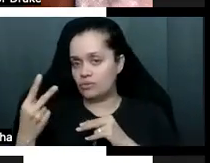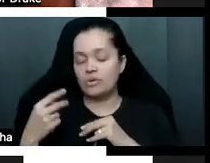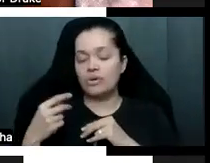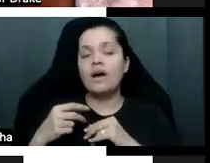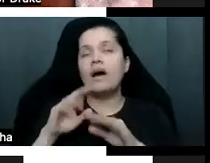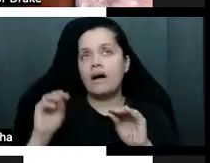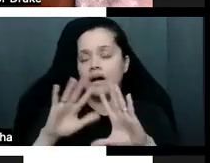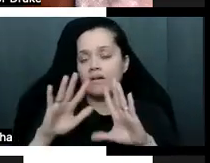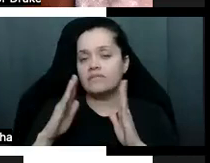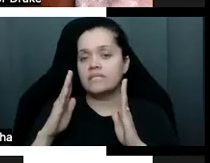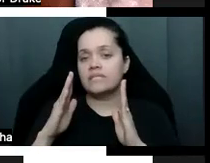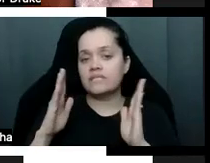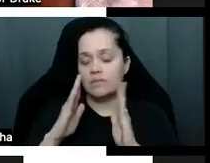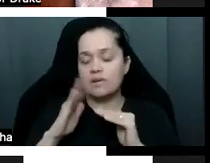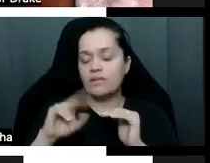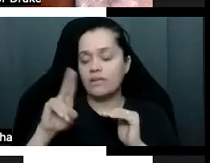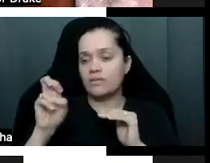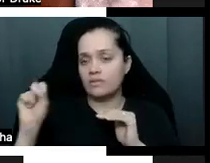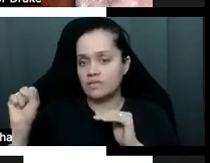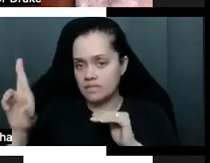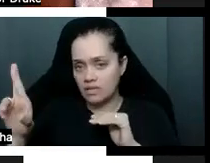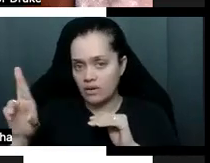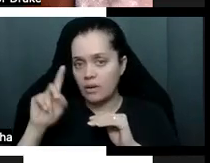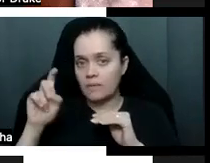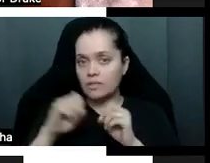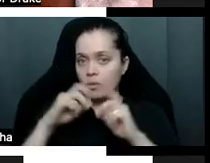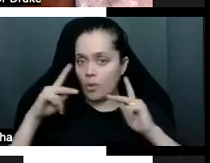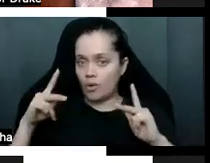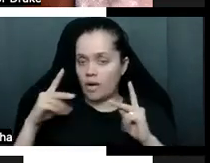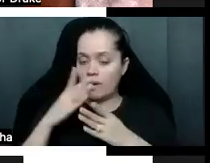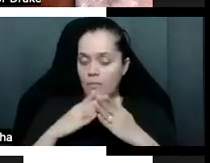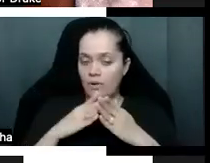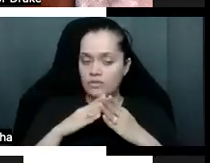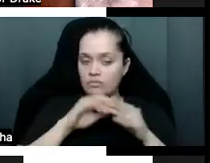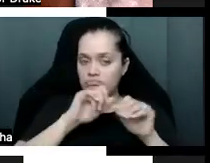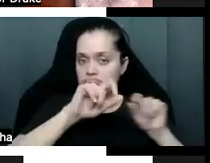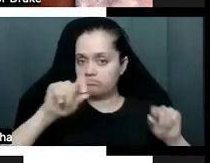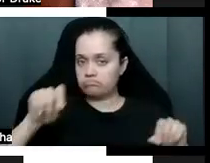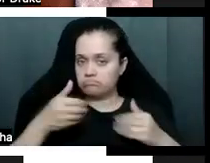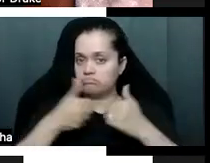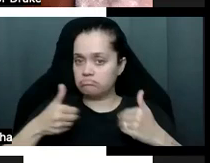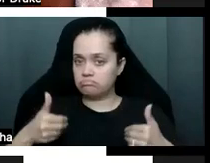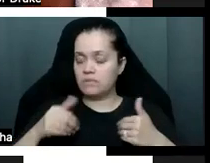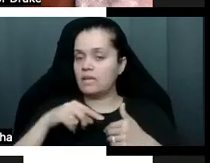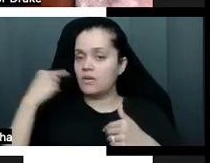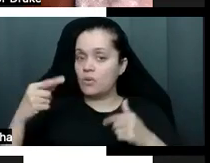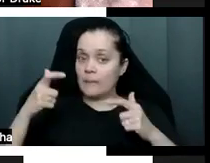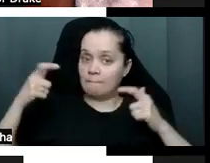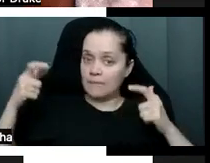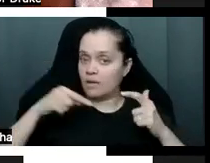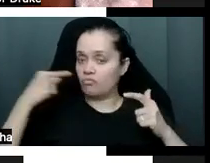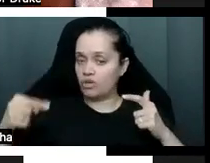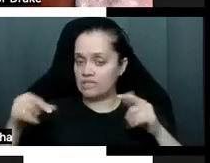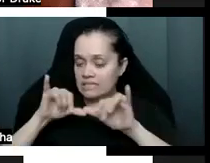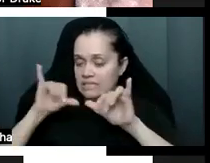smaller than the Soviet Union because the Soviet Union broke up and pieces went away. And Russia, the big piece, but the